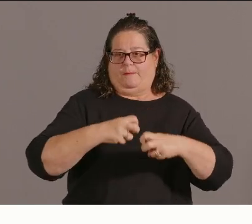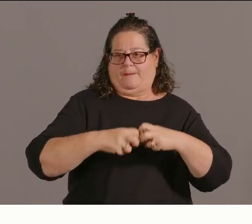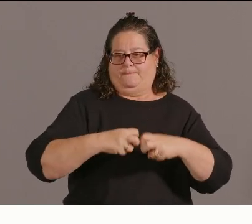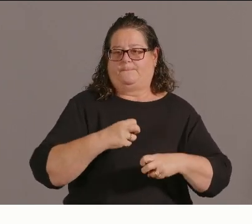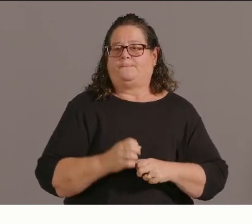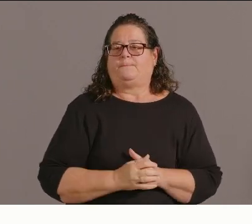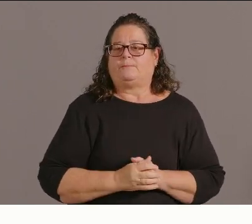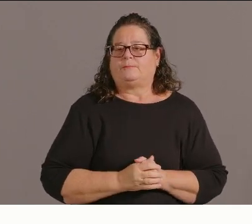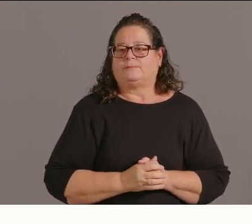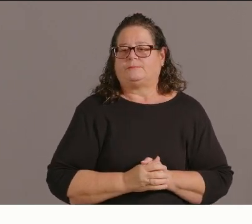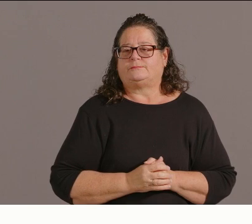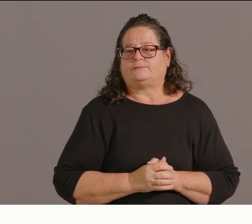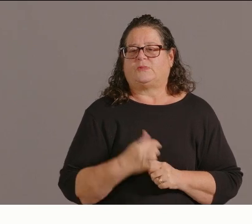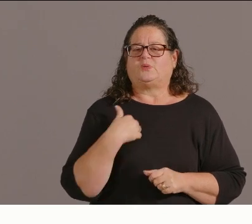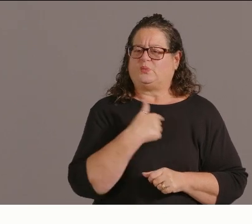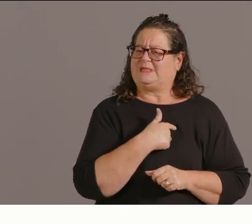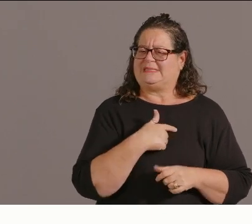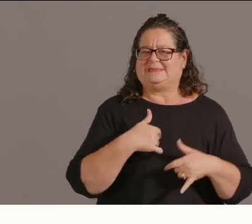the